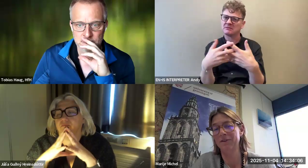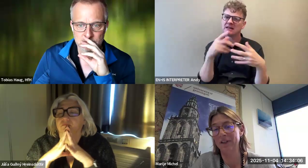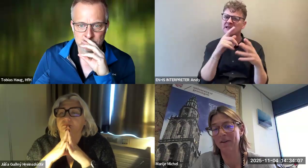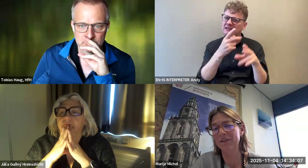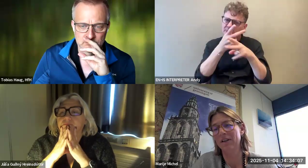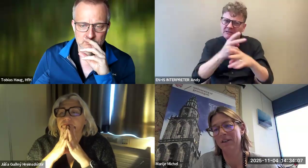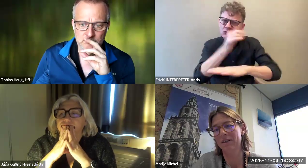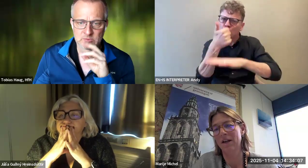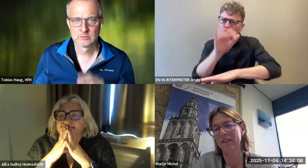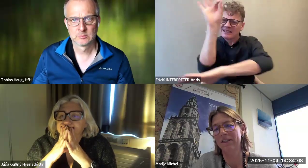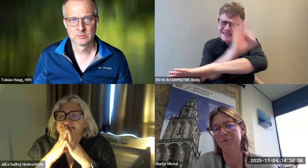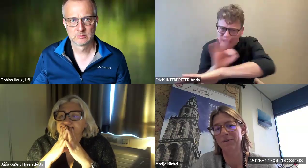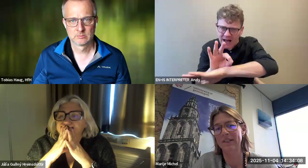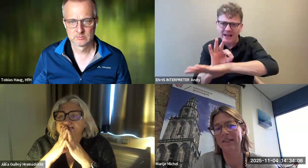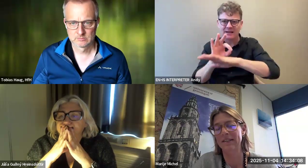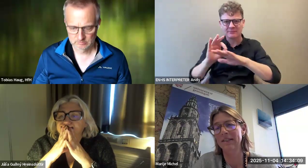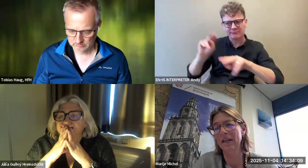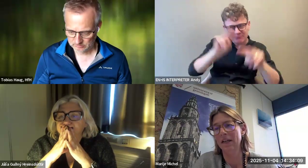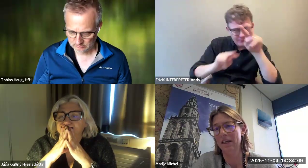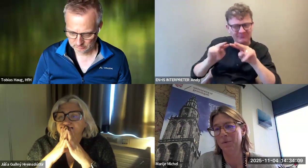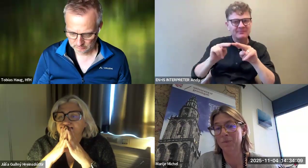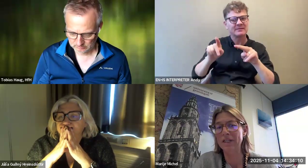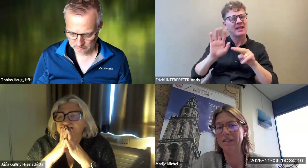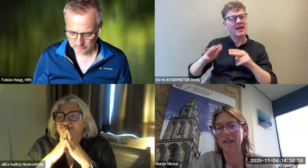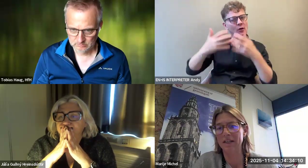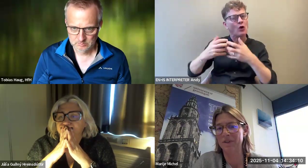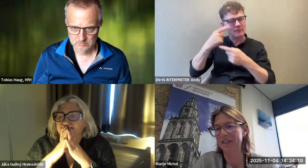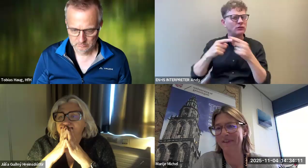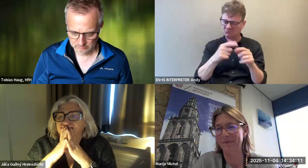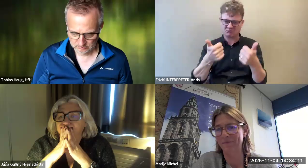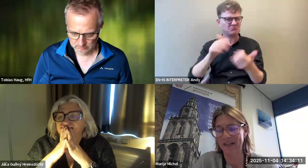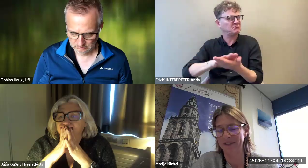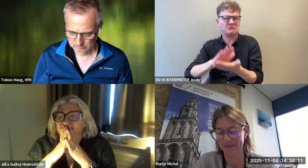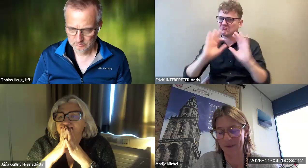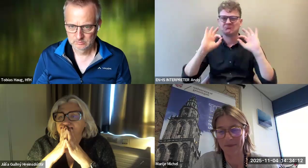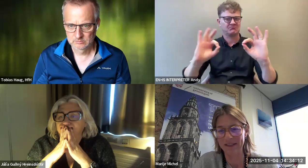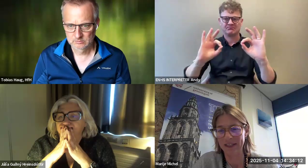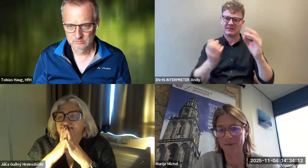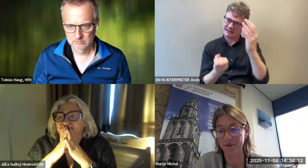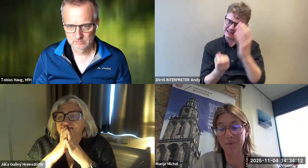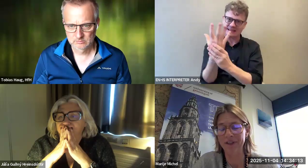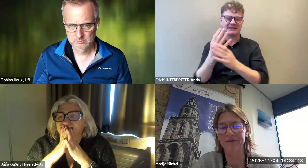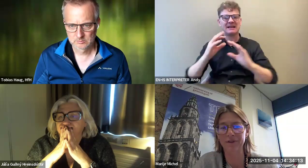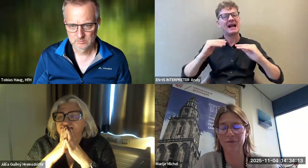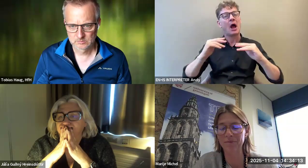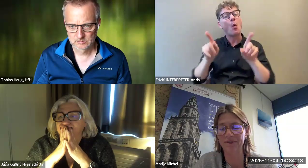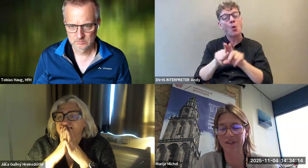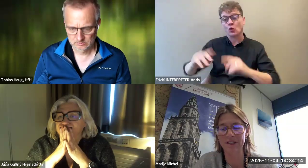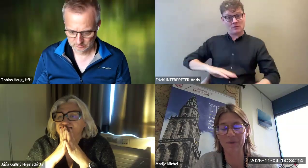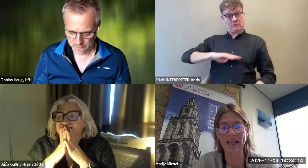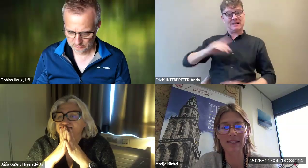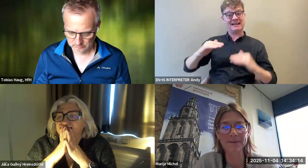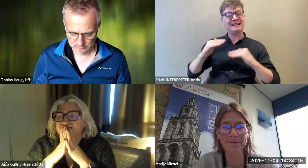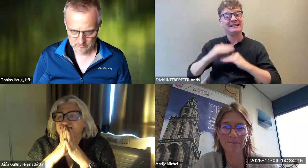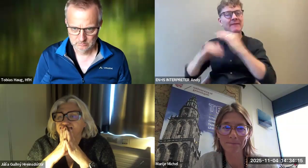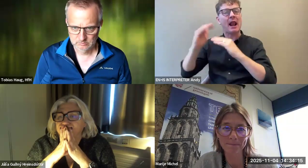that takes into account young learners' cognitive processes was well done. It was developmentally appropriate for the group of